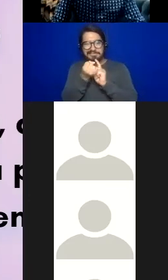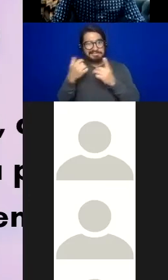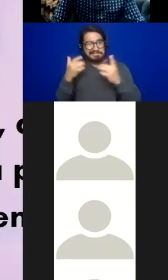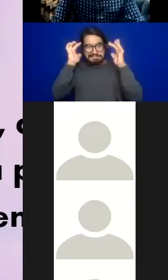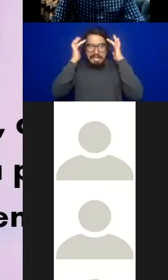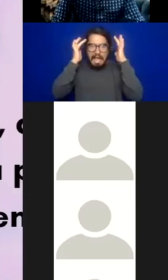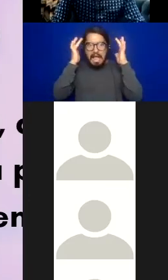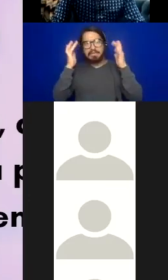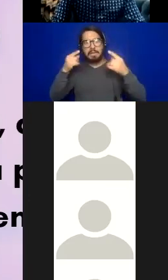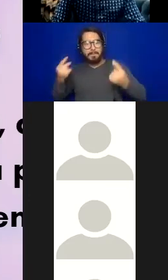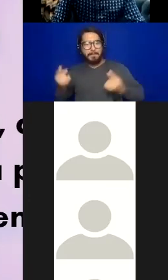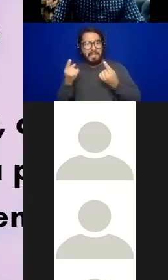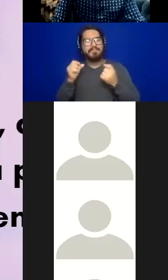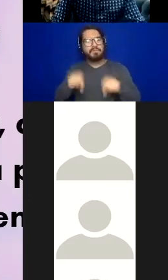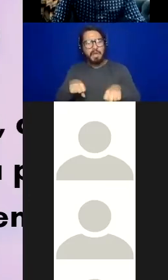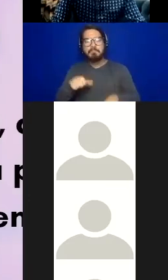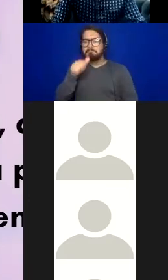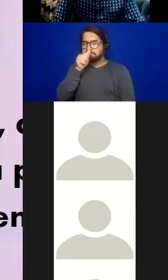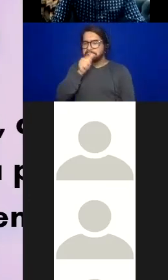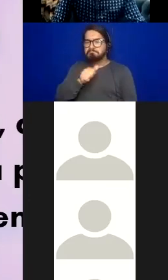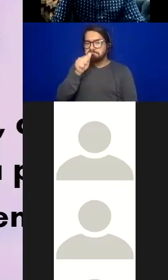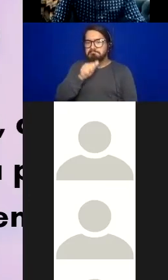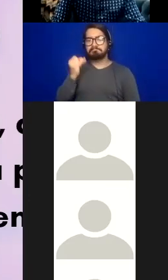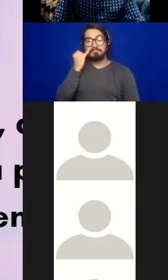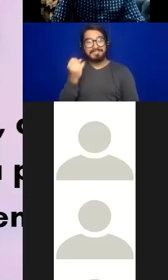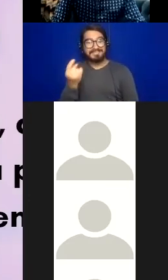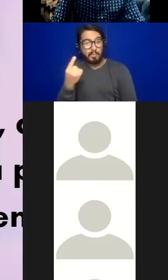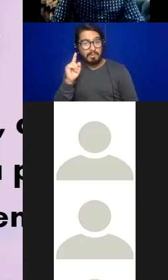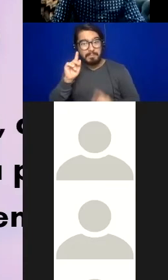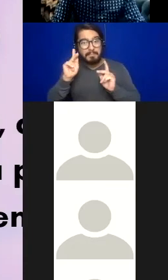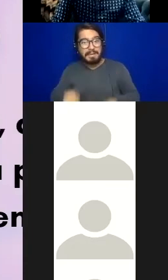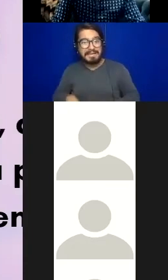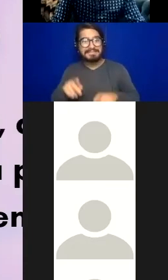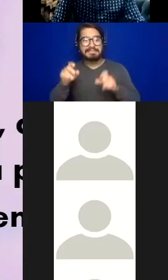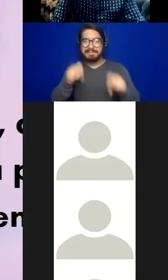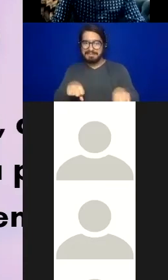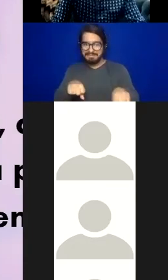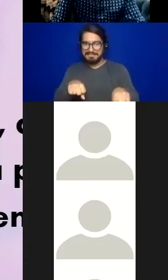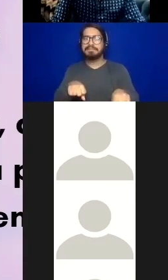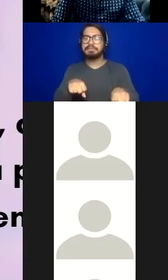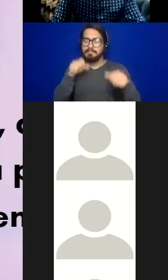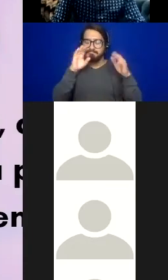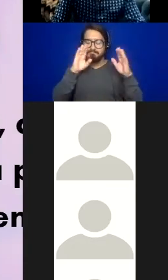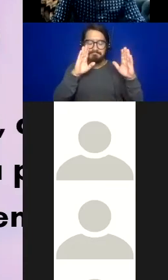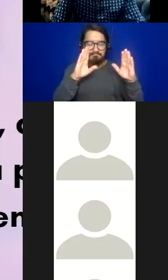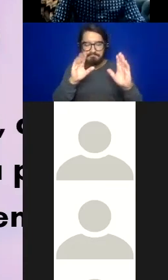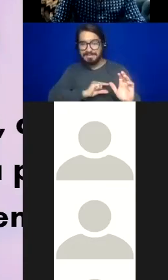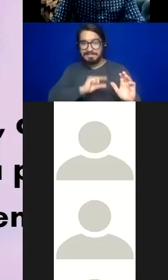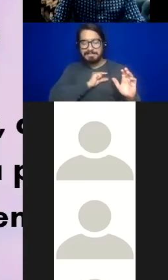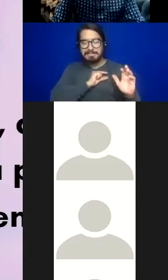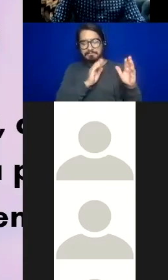affect could be tolerated if only a person could refrain from feeling guilty or anxious about feeling